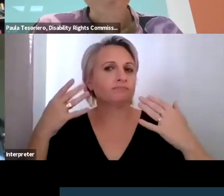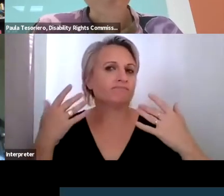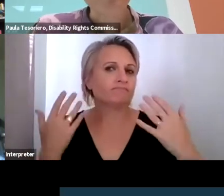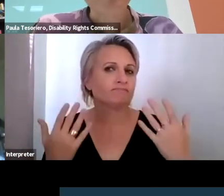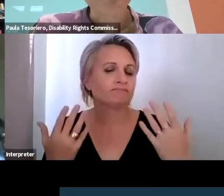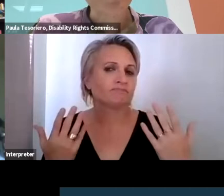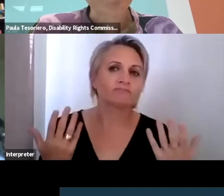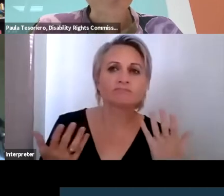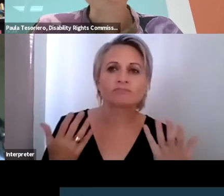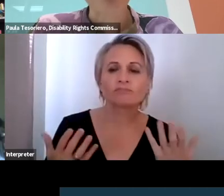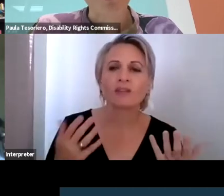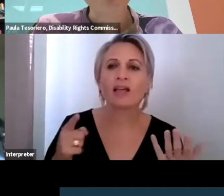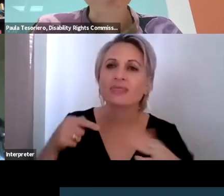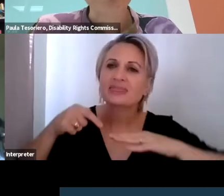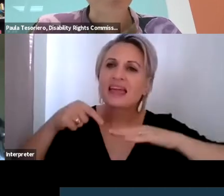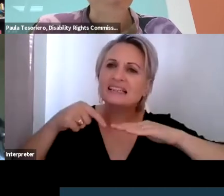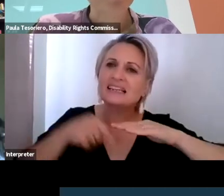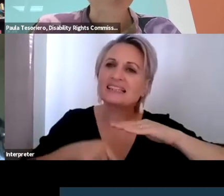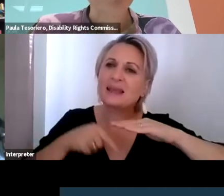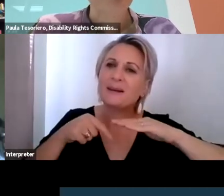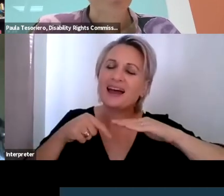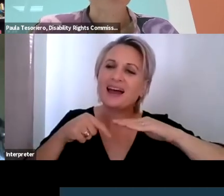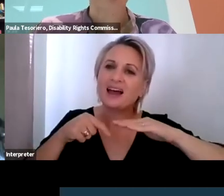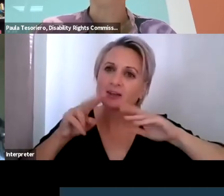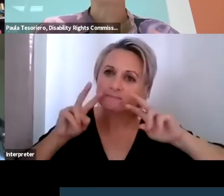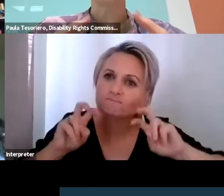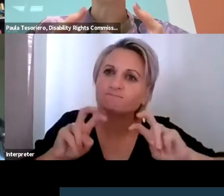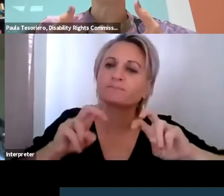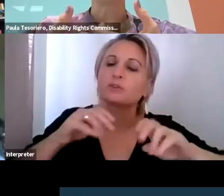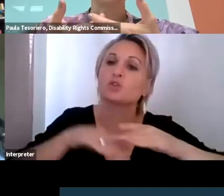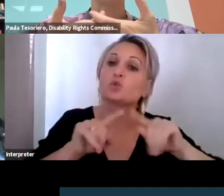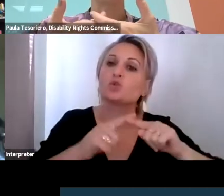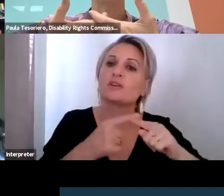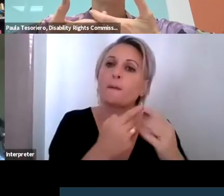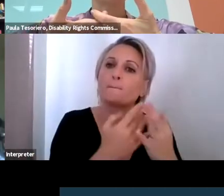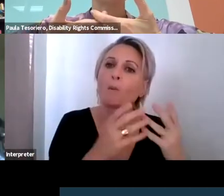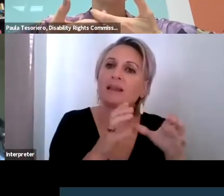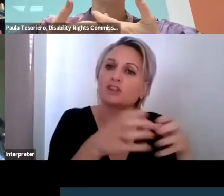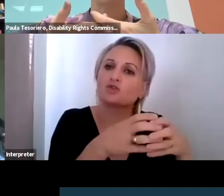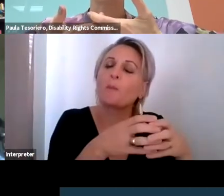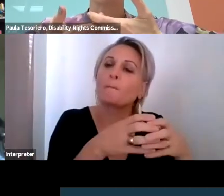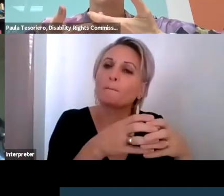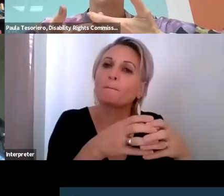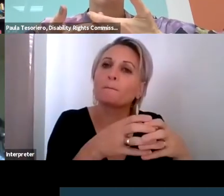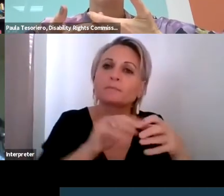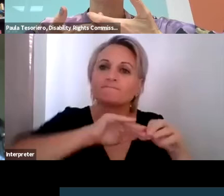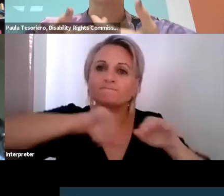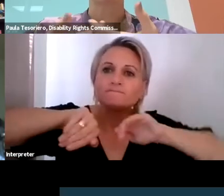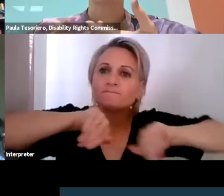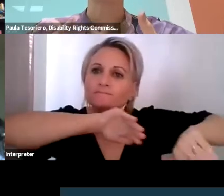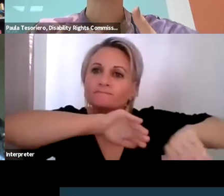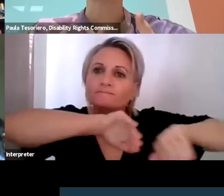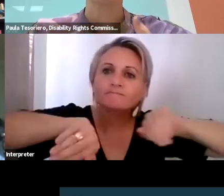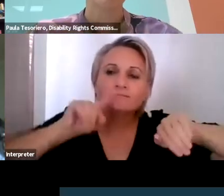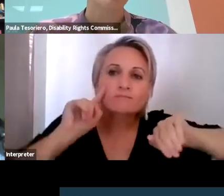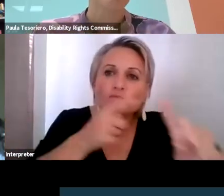that sort of, you know, deeper dive to different population groups, rather than this idea that it's all just about